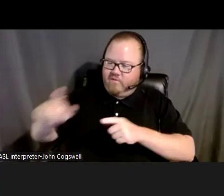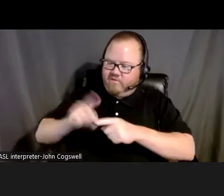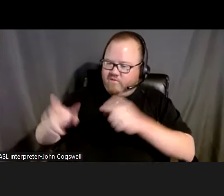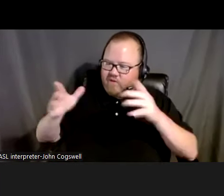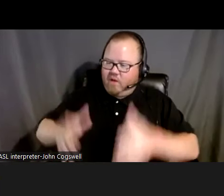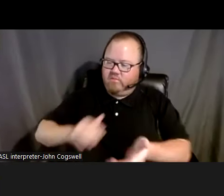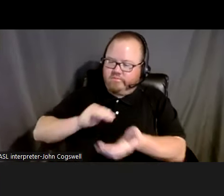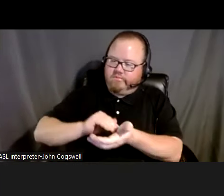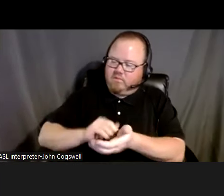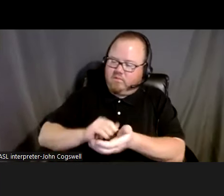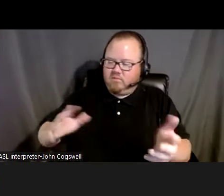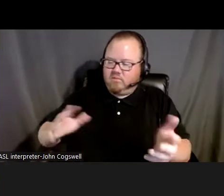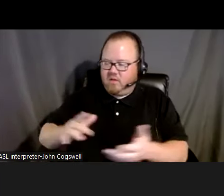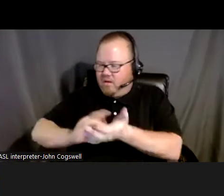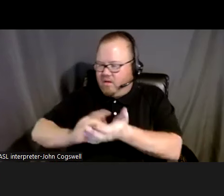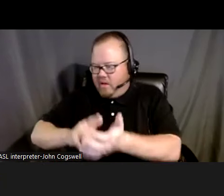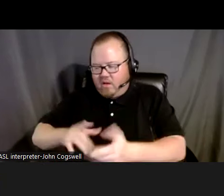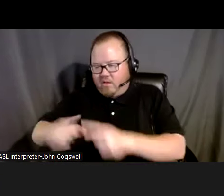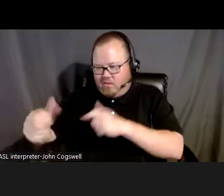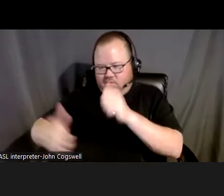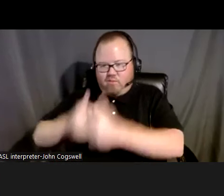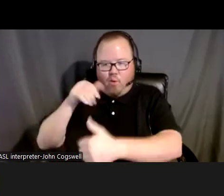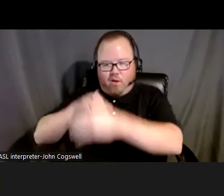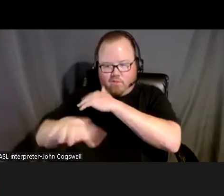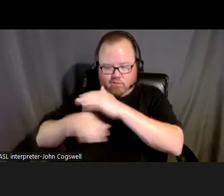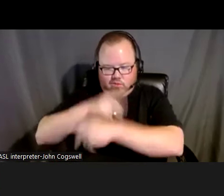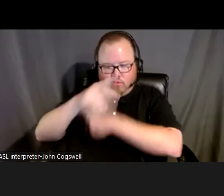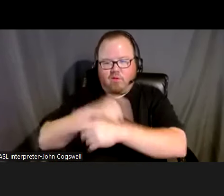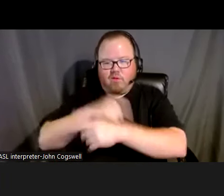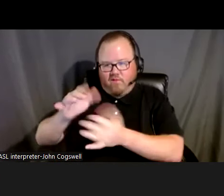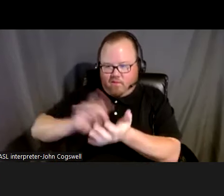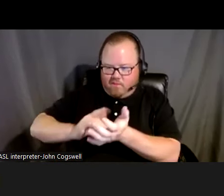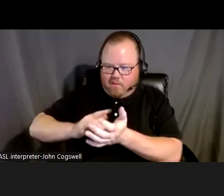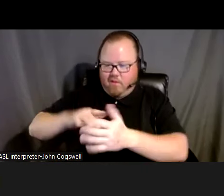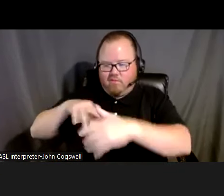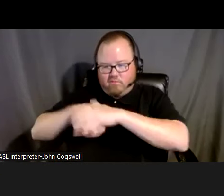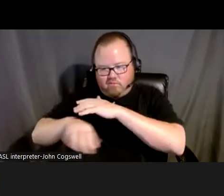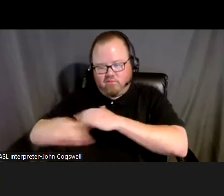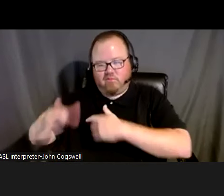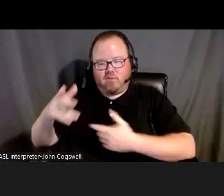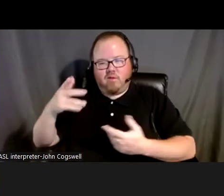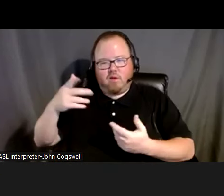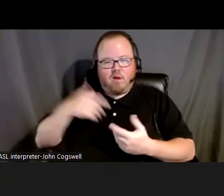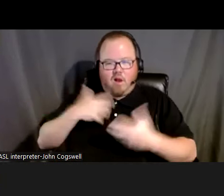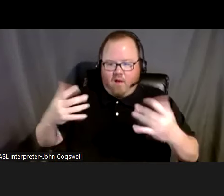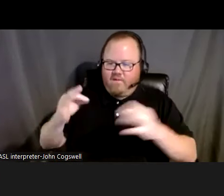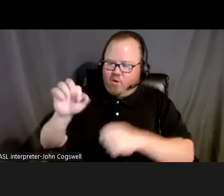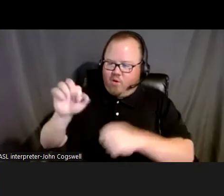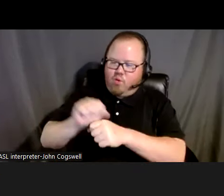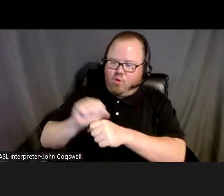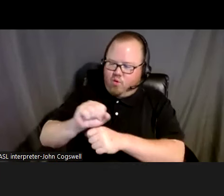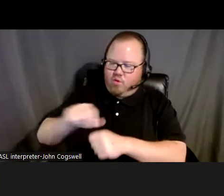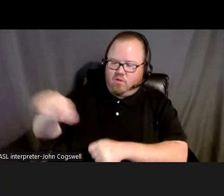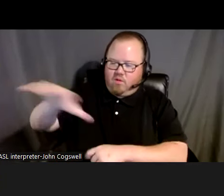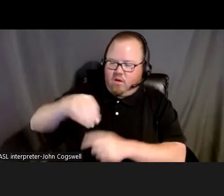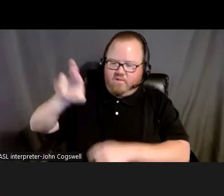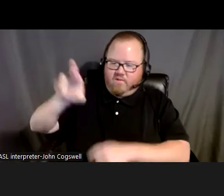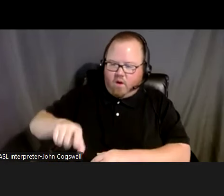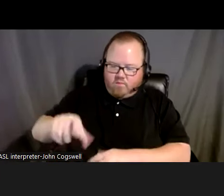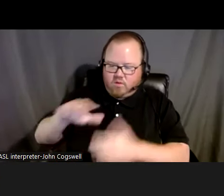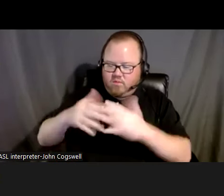um, they're the most accessible form of medical professionals. And I've done a lot of work in the pharmacy community. But going back